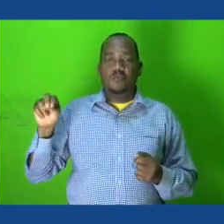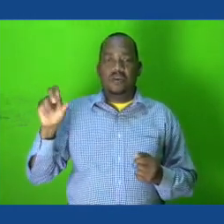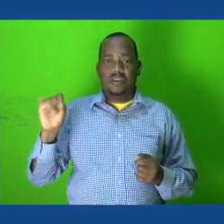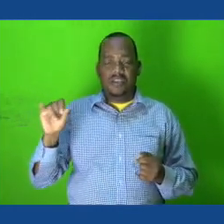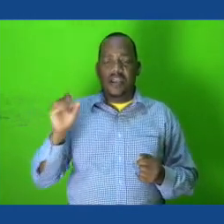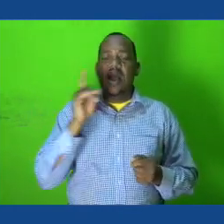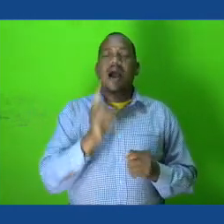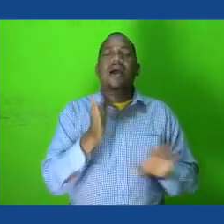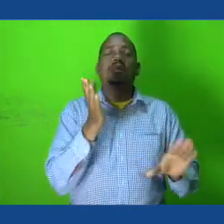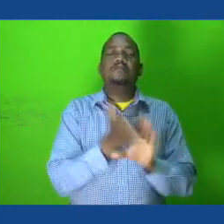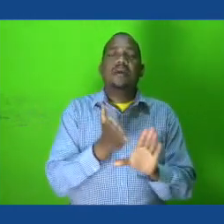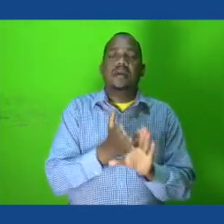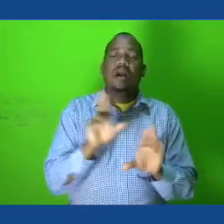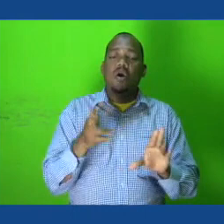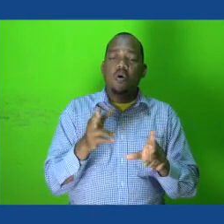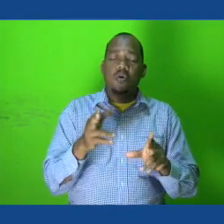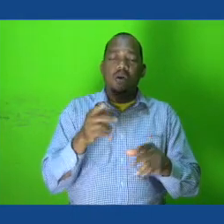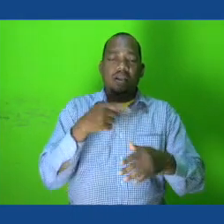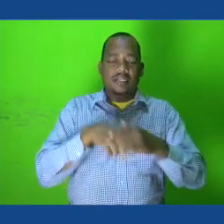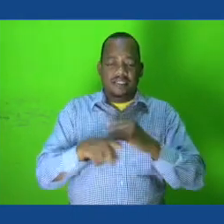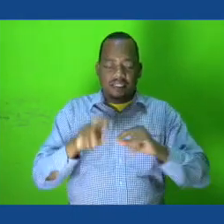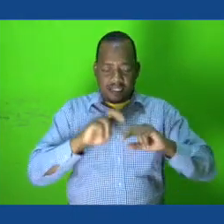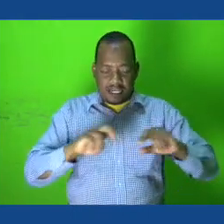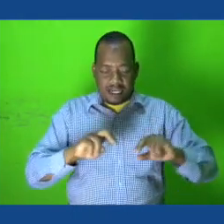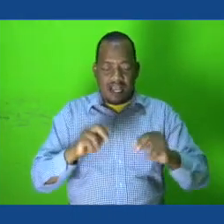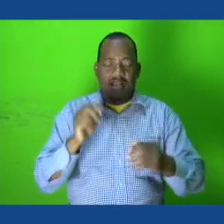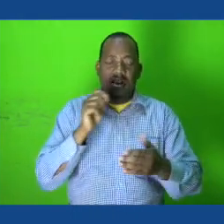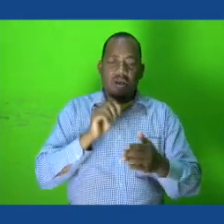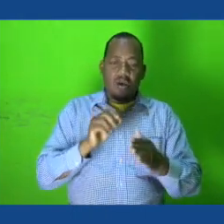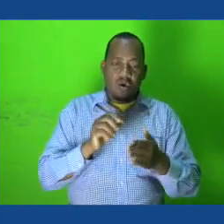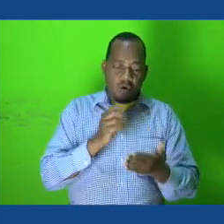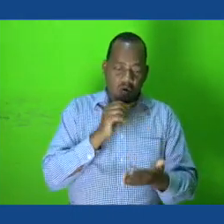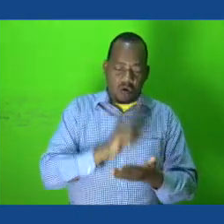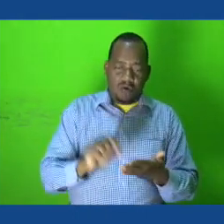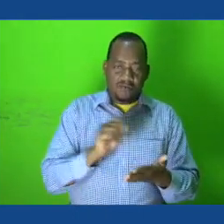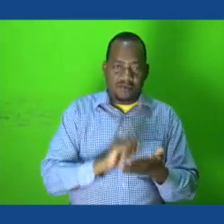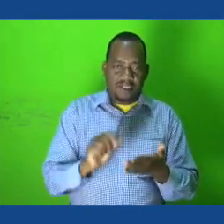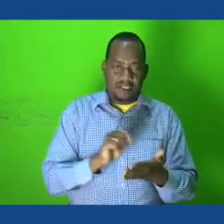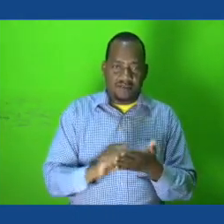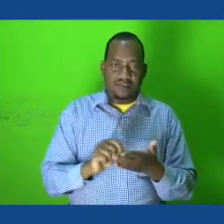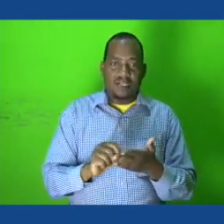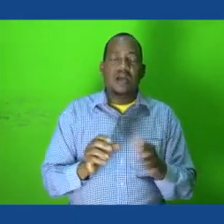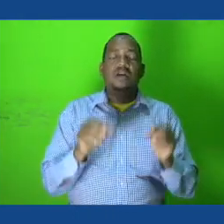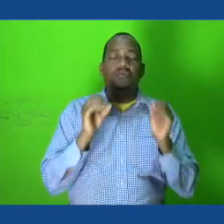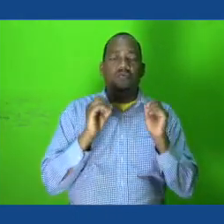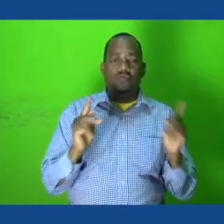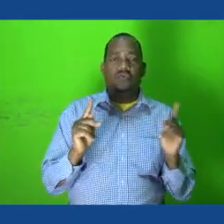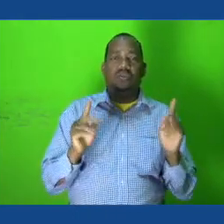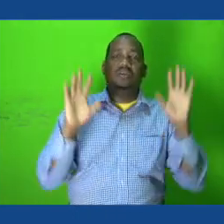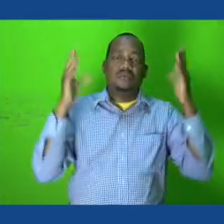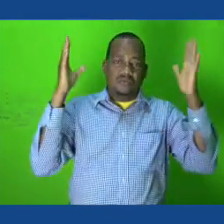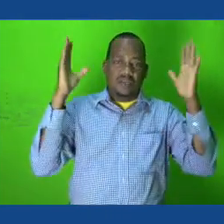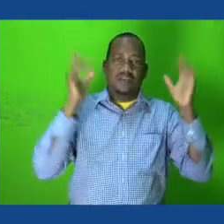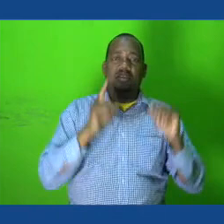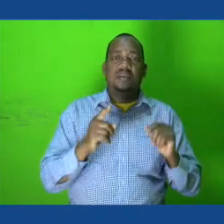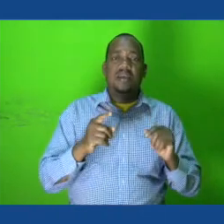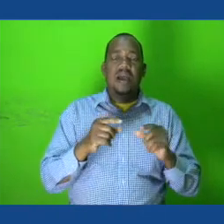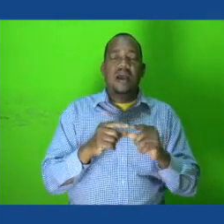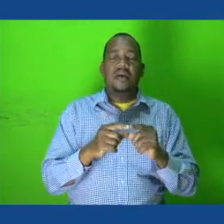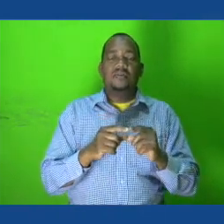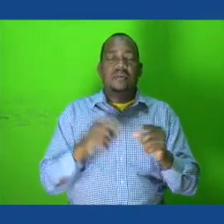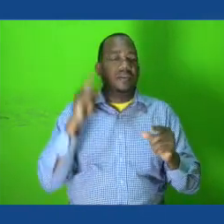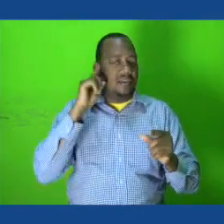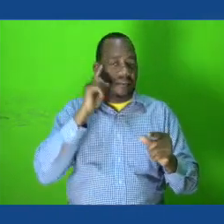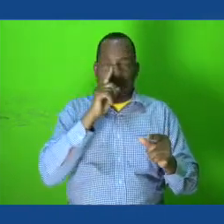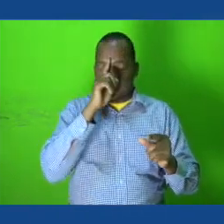Mwinyi, at bank or at the internal auditor office. Good. Can you hear or